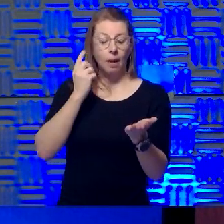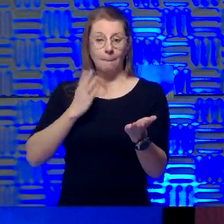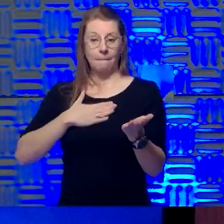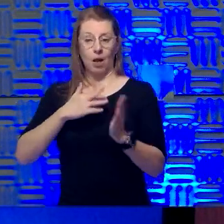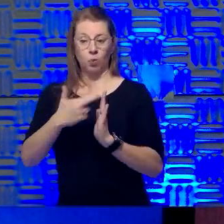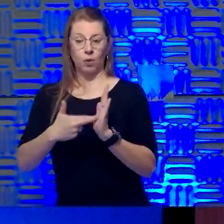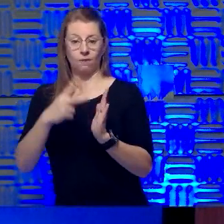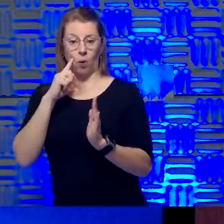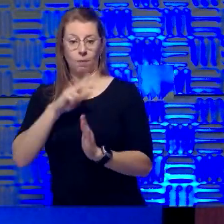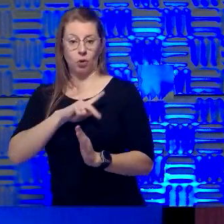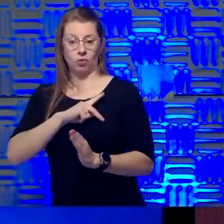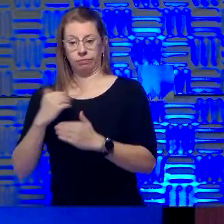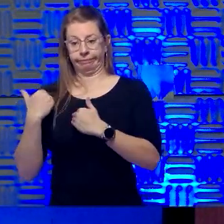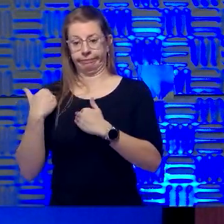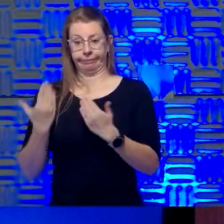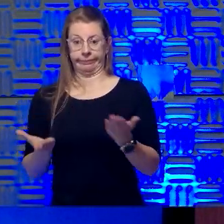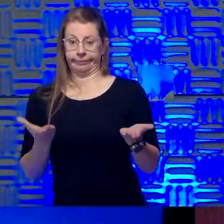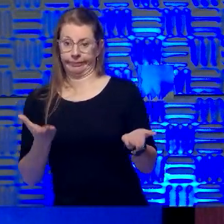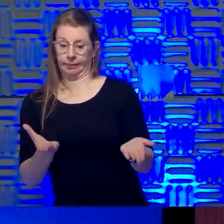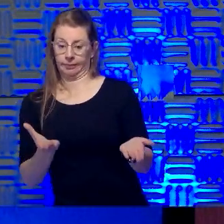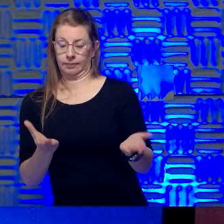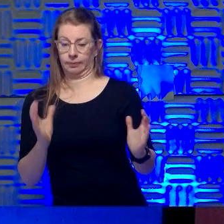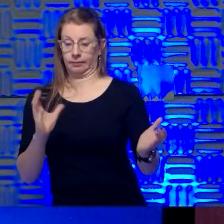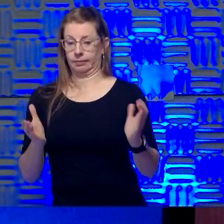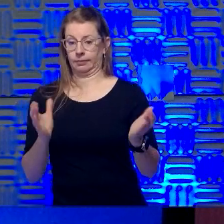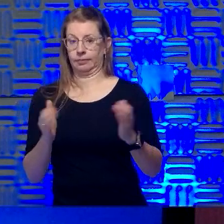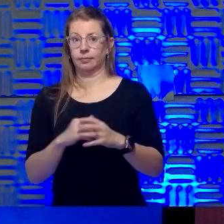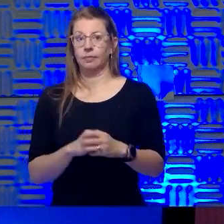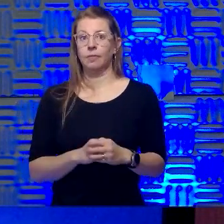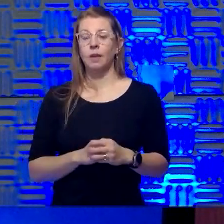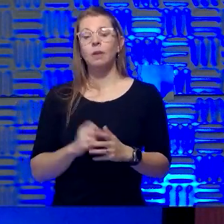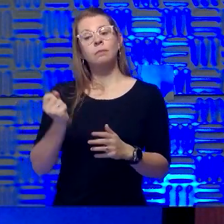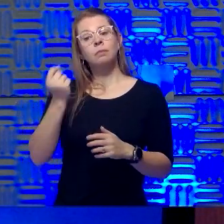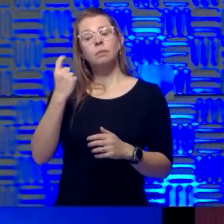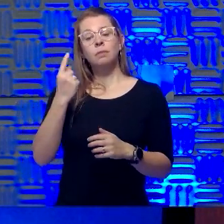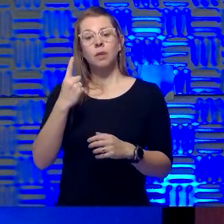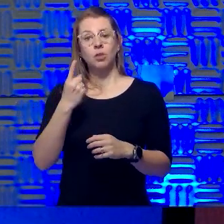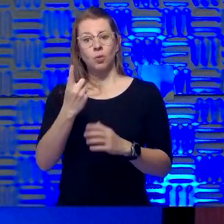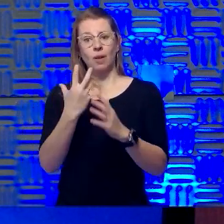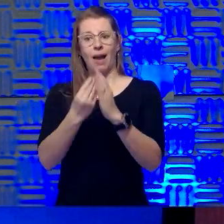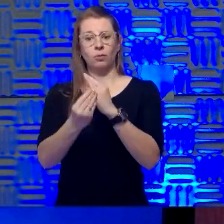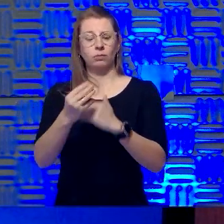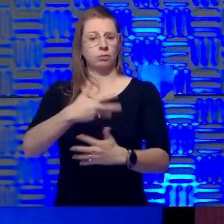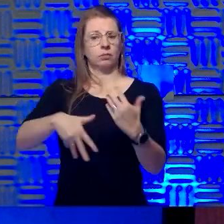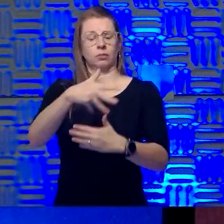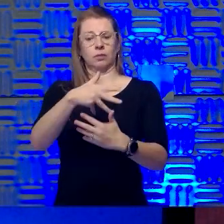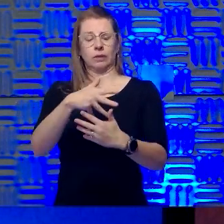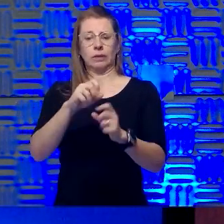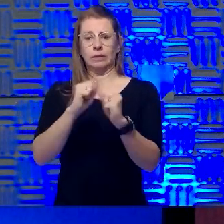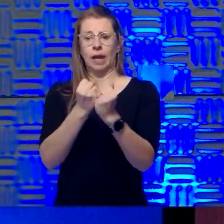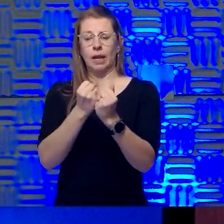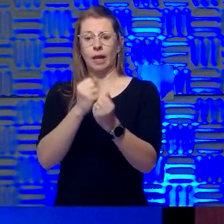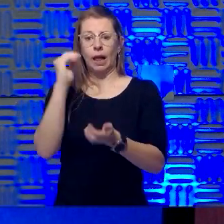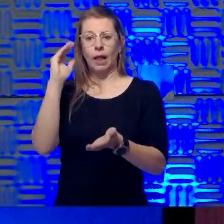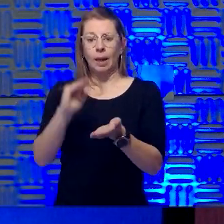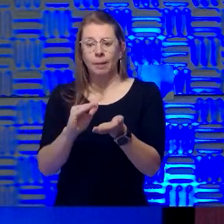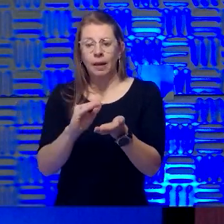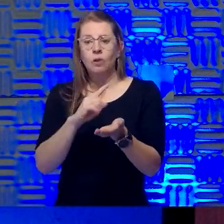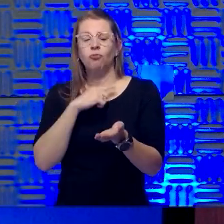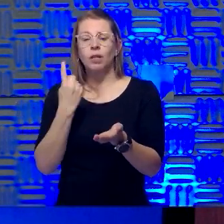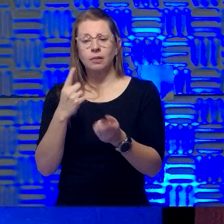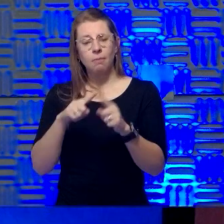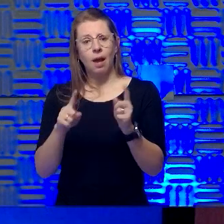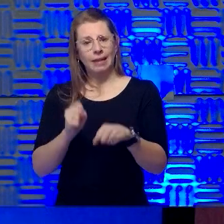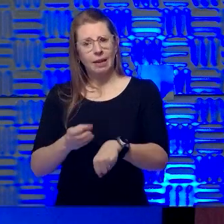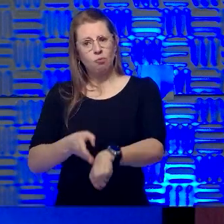personal responsibility. So even as you go back out into society, you can't eliminate risk, but you can really improve it if you do